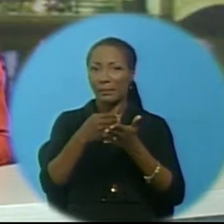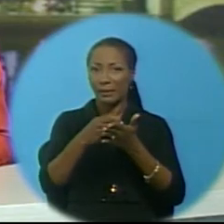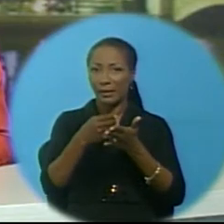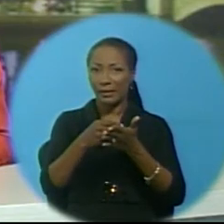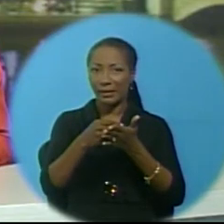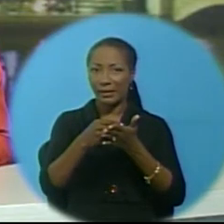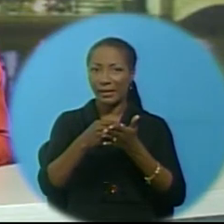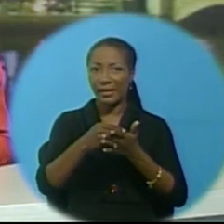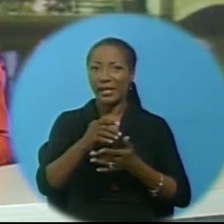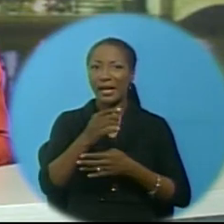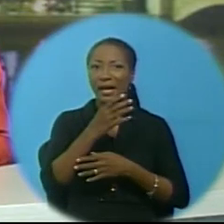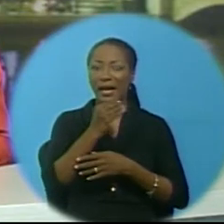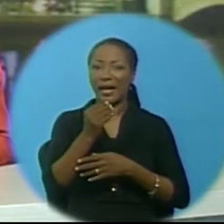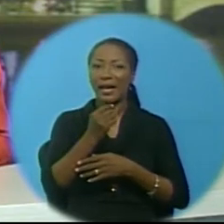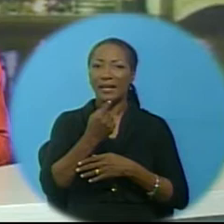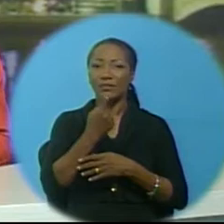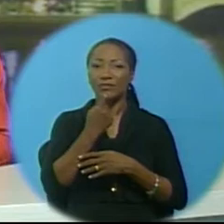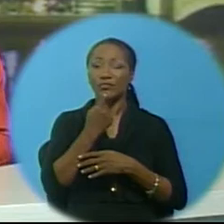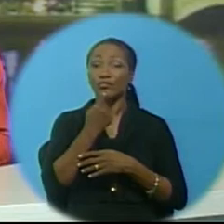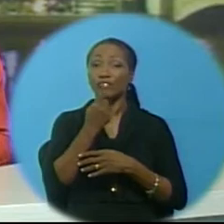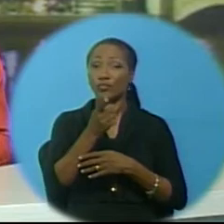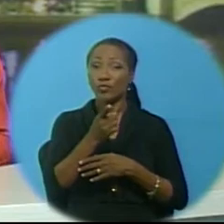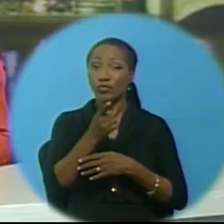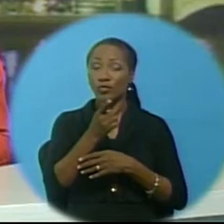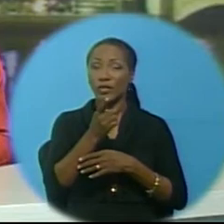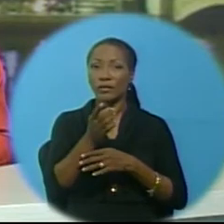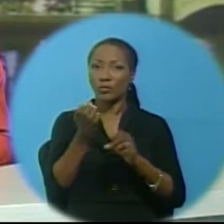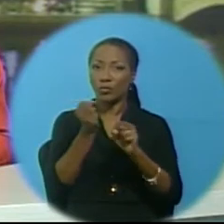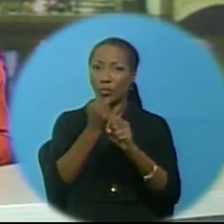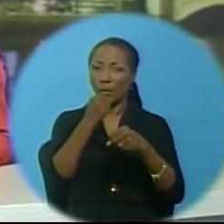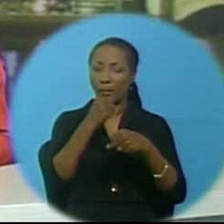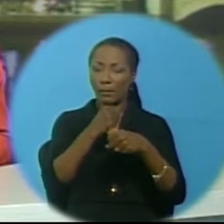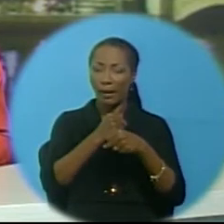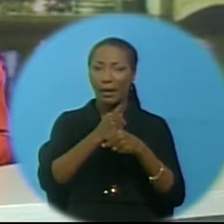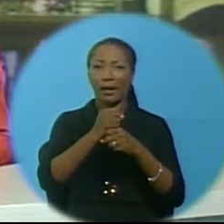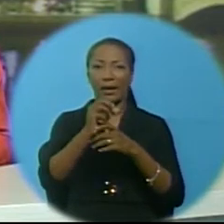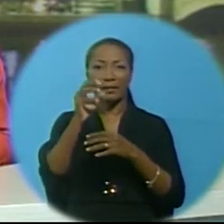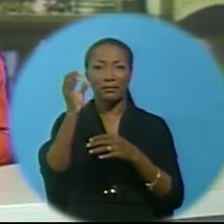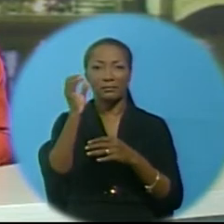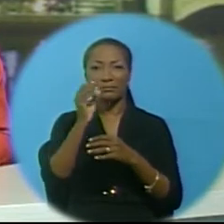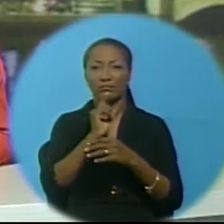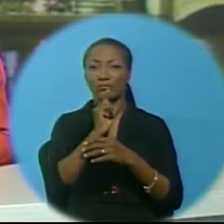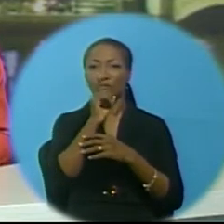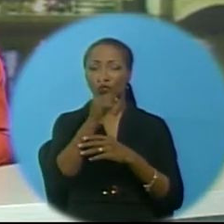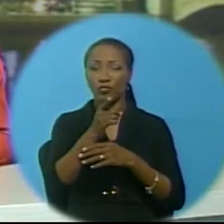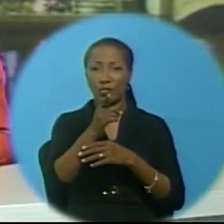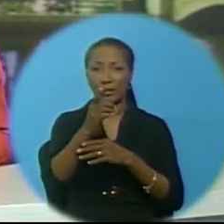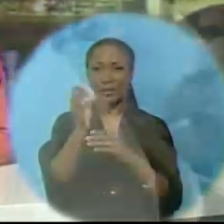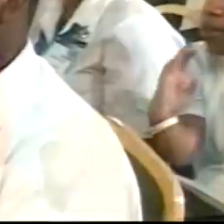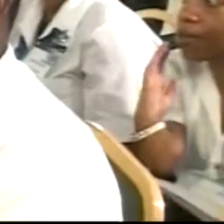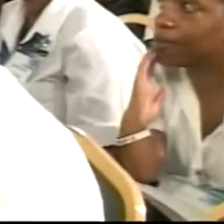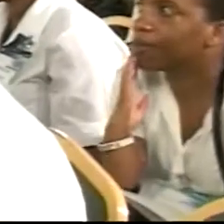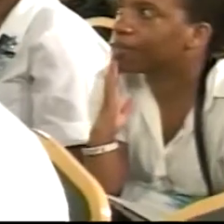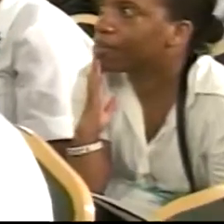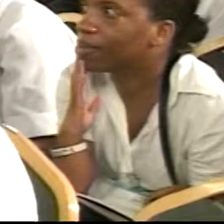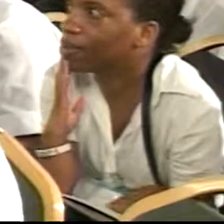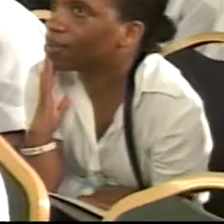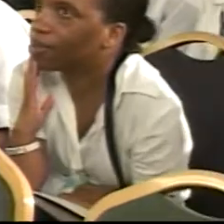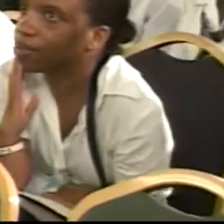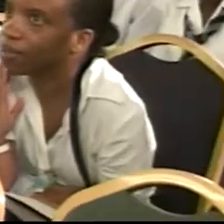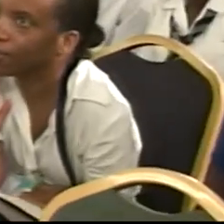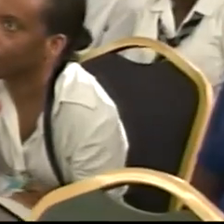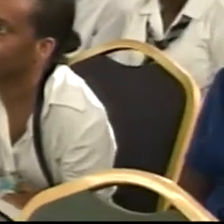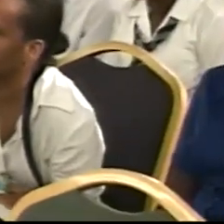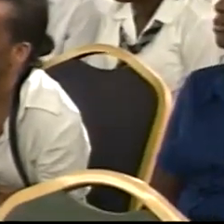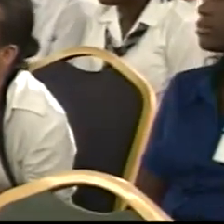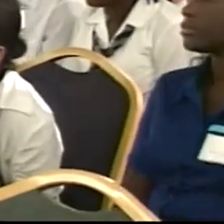to ensure its products are patented to ensure others do not steal its ideas. This advice was given to scores of youngsters